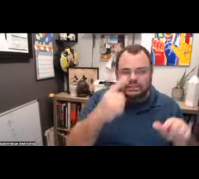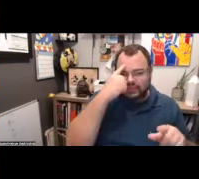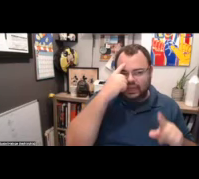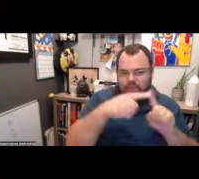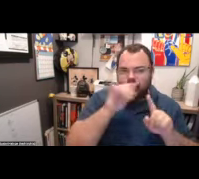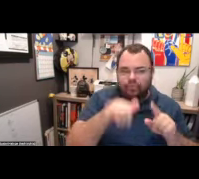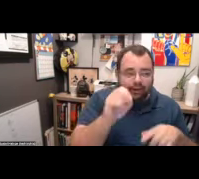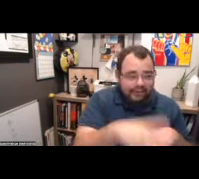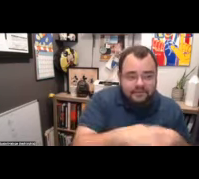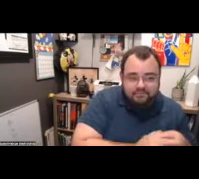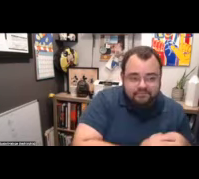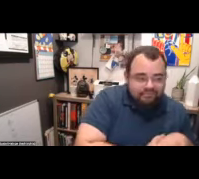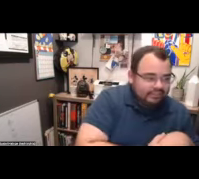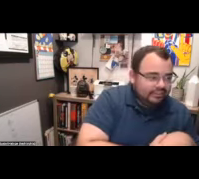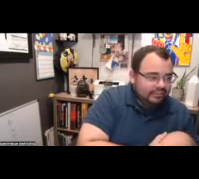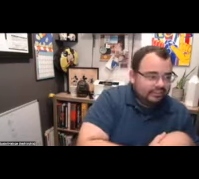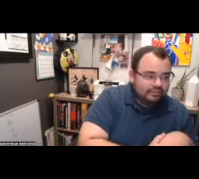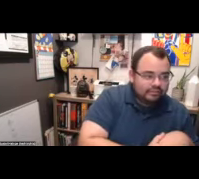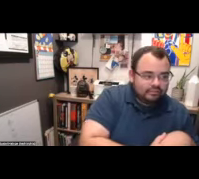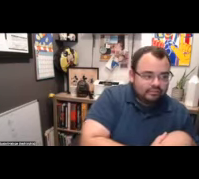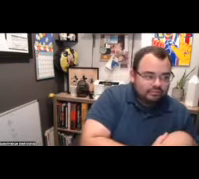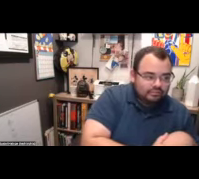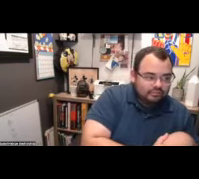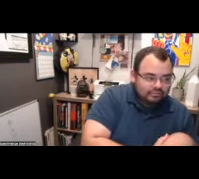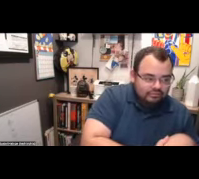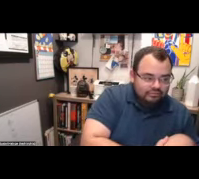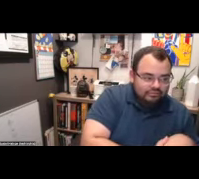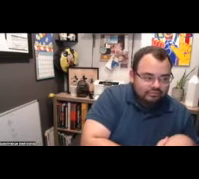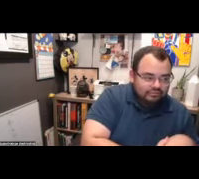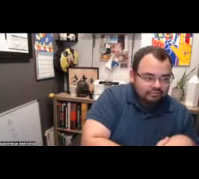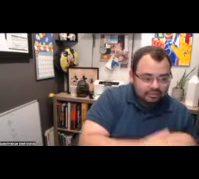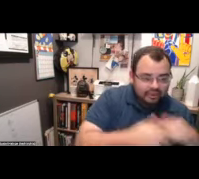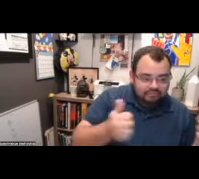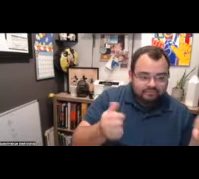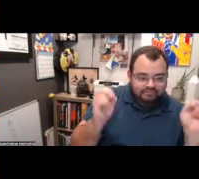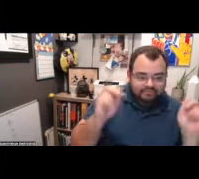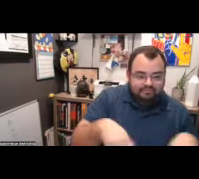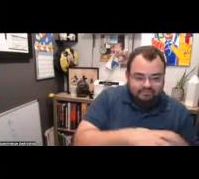difference. So let's think that, please think about that.